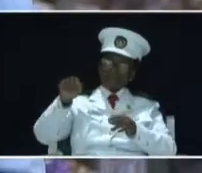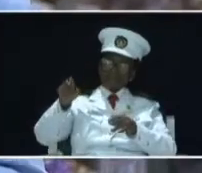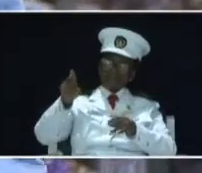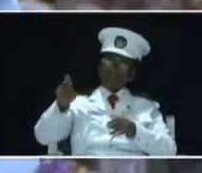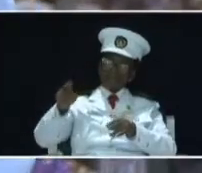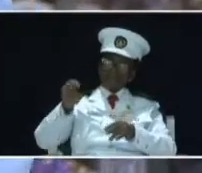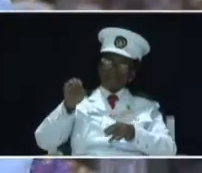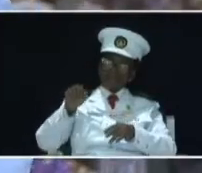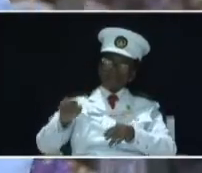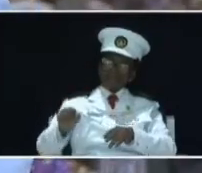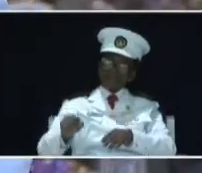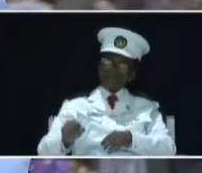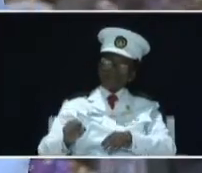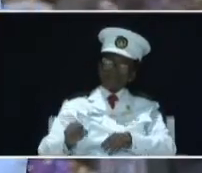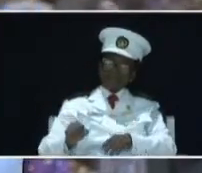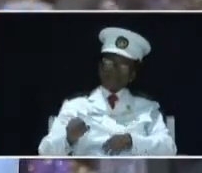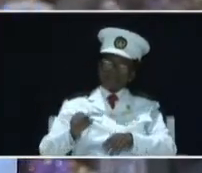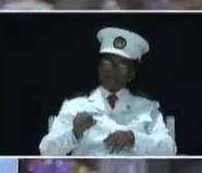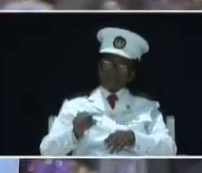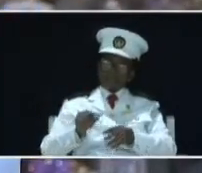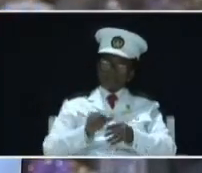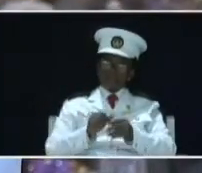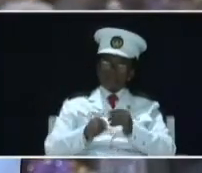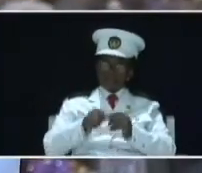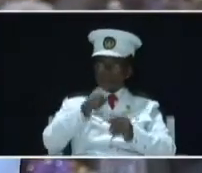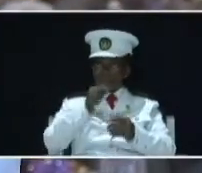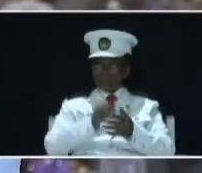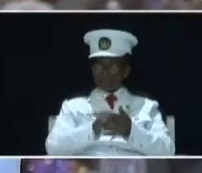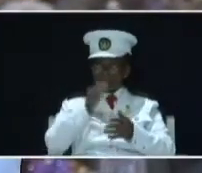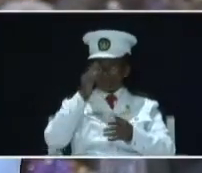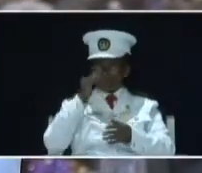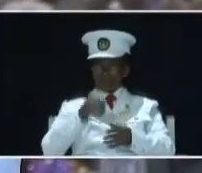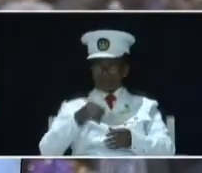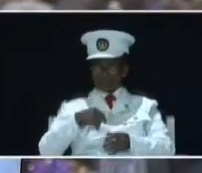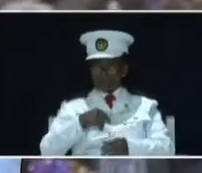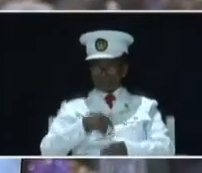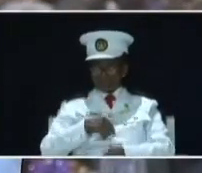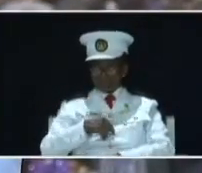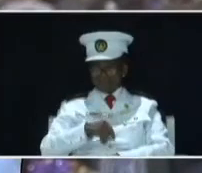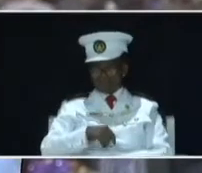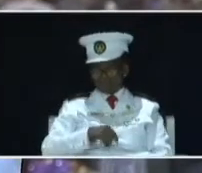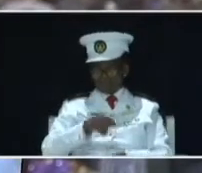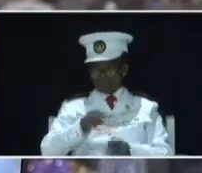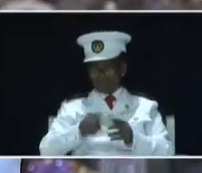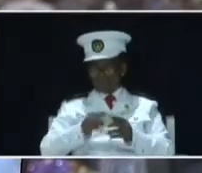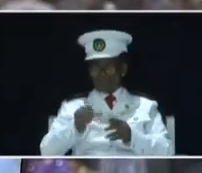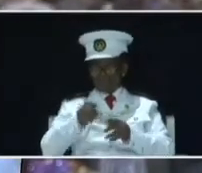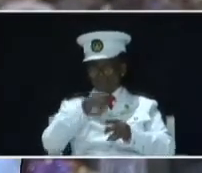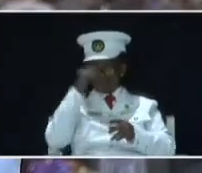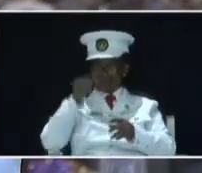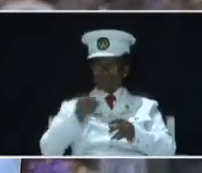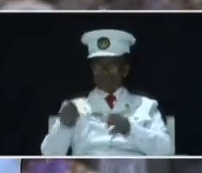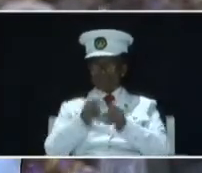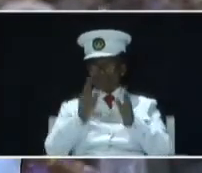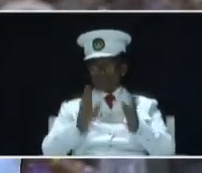That's why you cannot become a partner of God